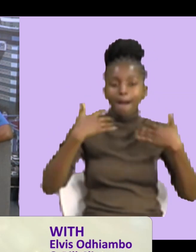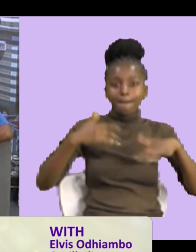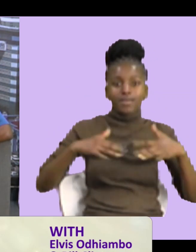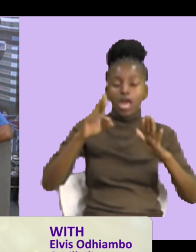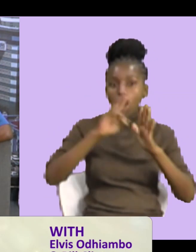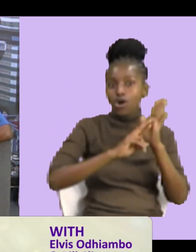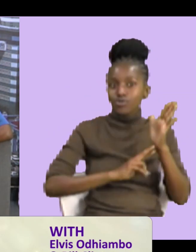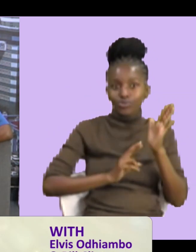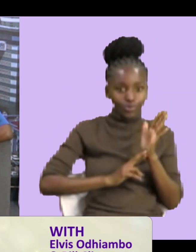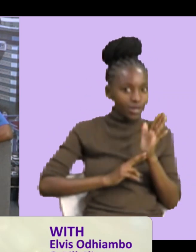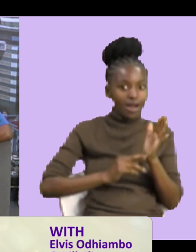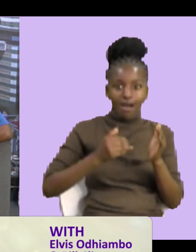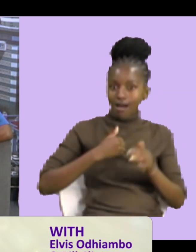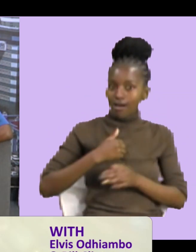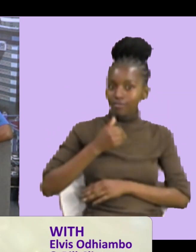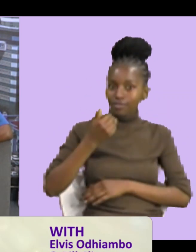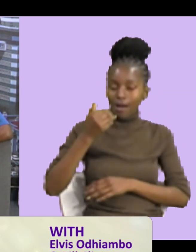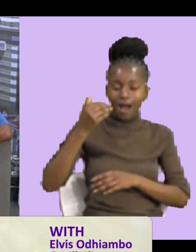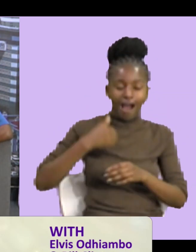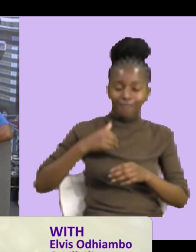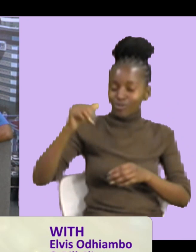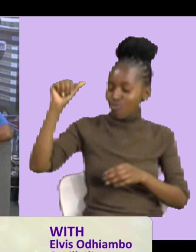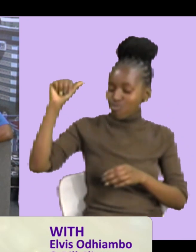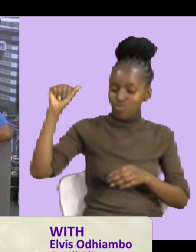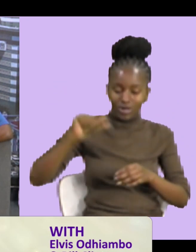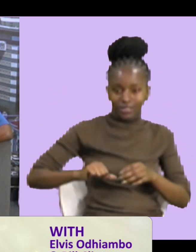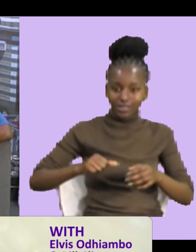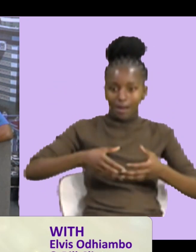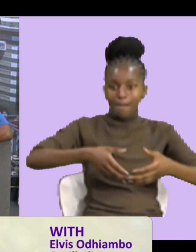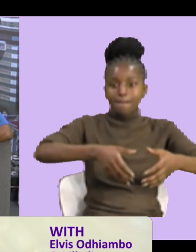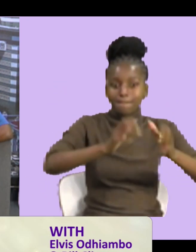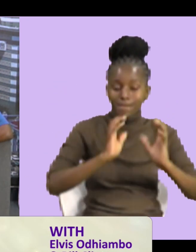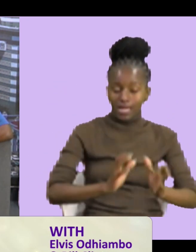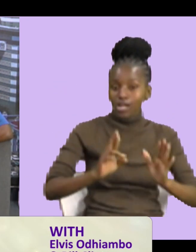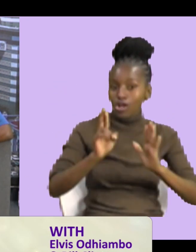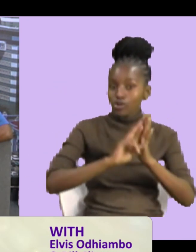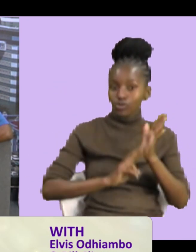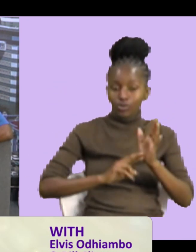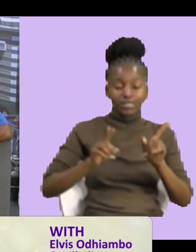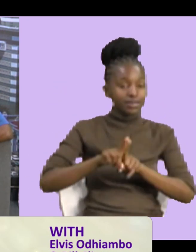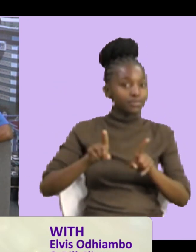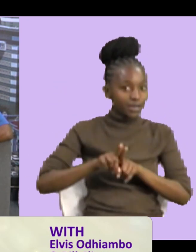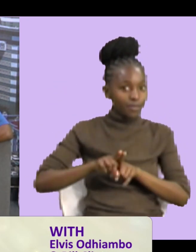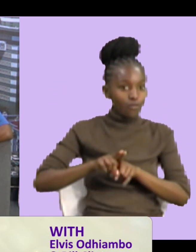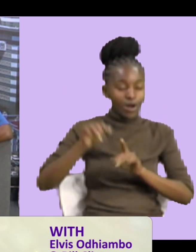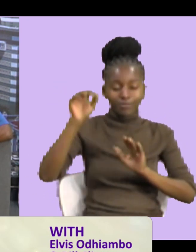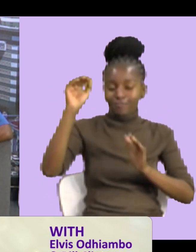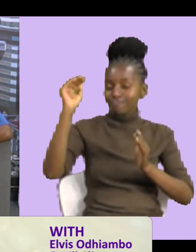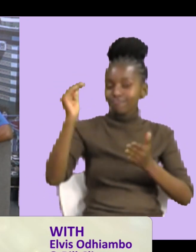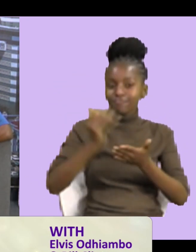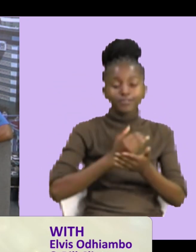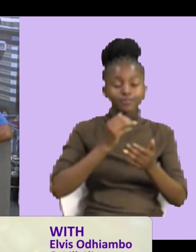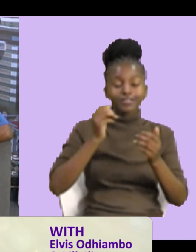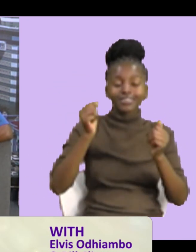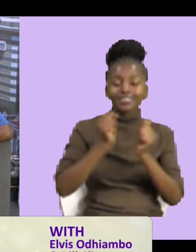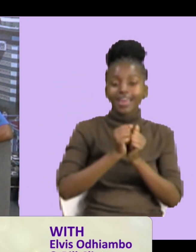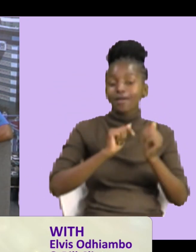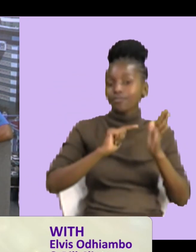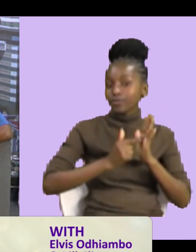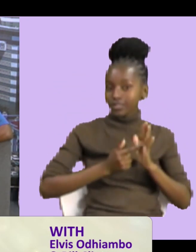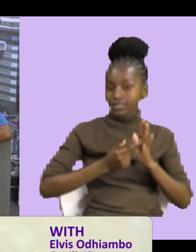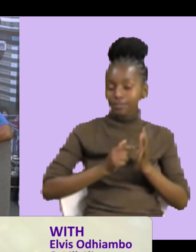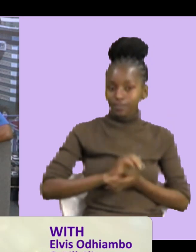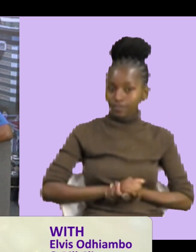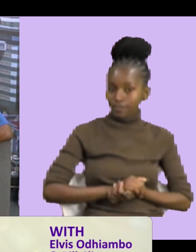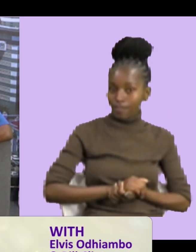worst ever penalty ever been given as far as deduction points is concerned, with the most recent one being 9 points only. Now,